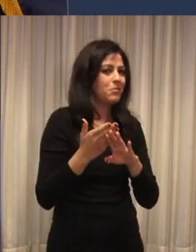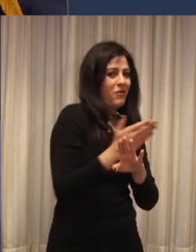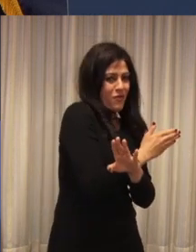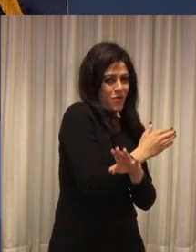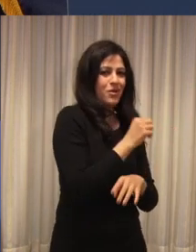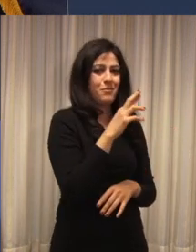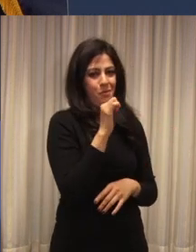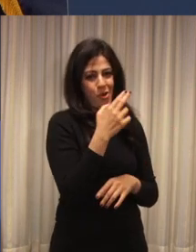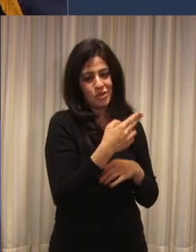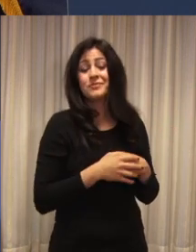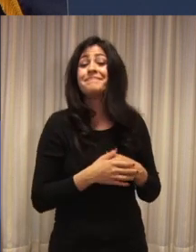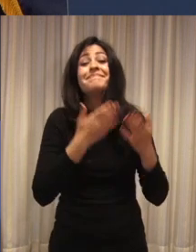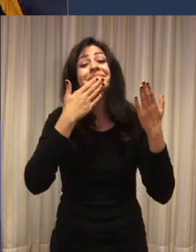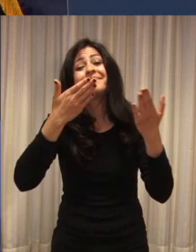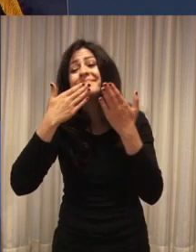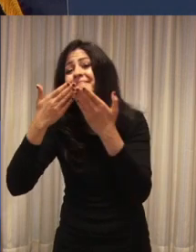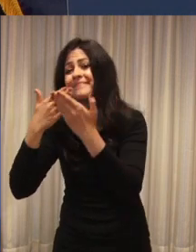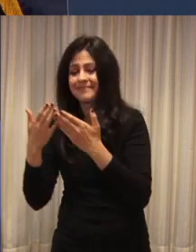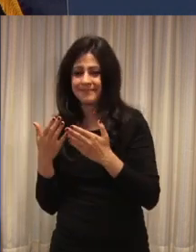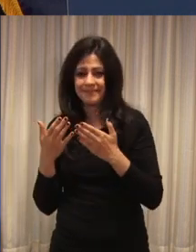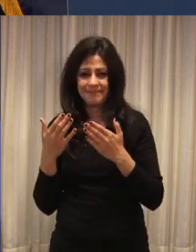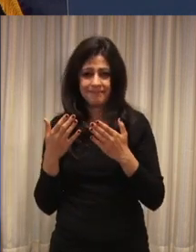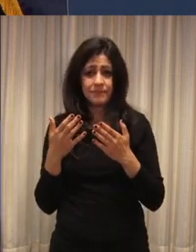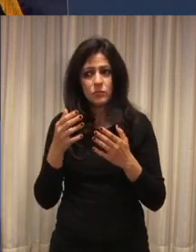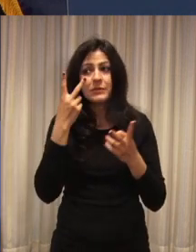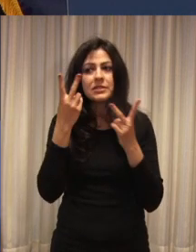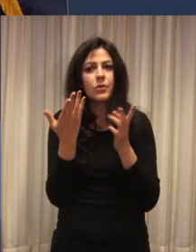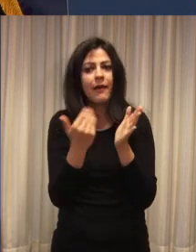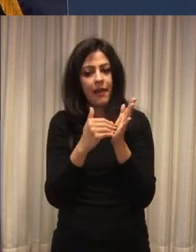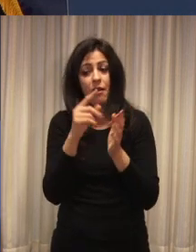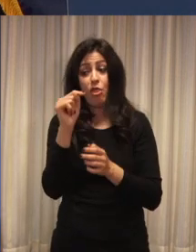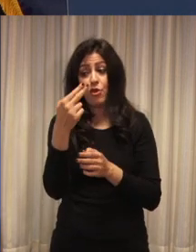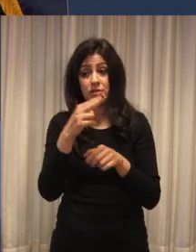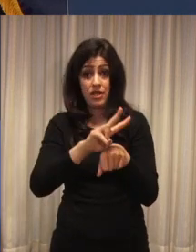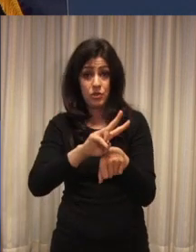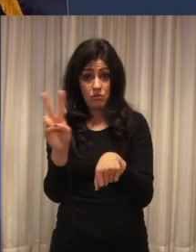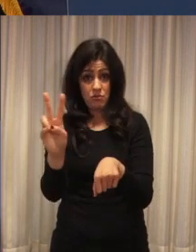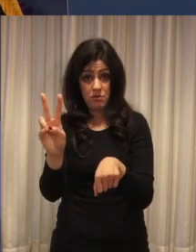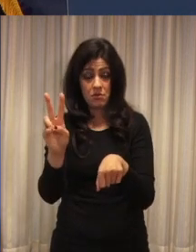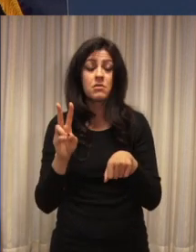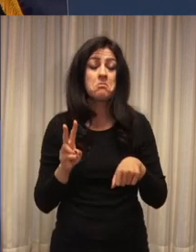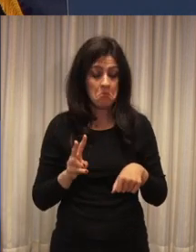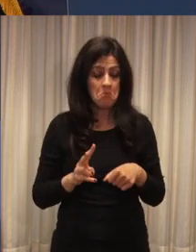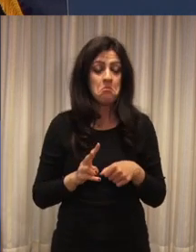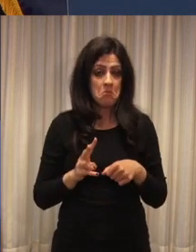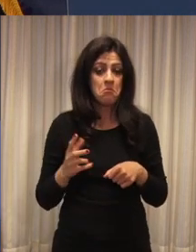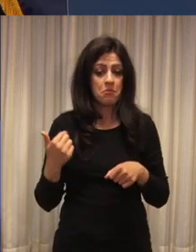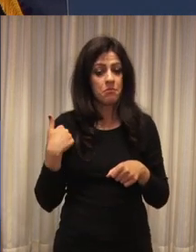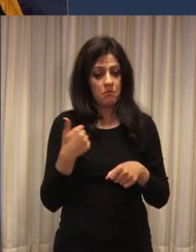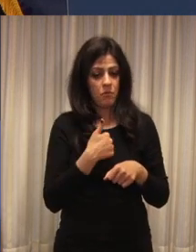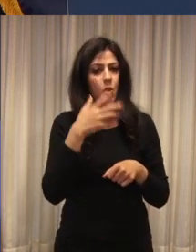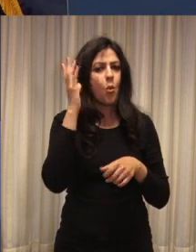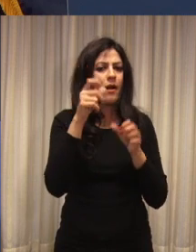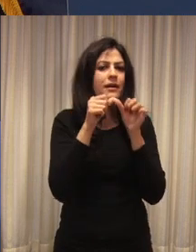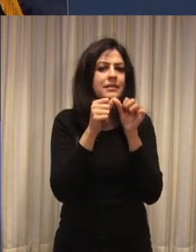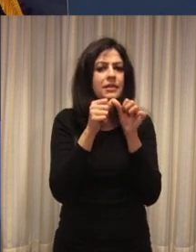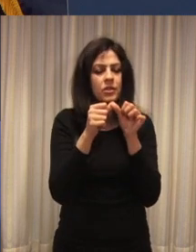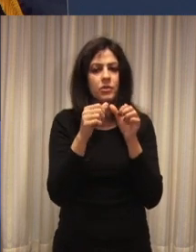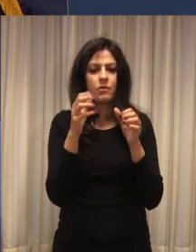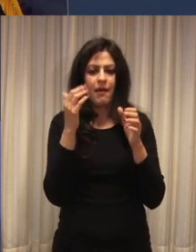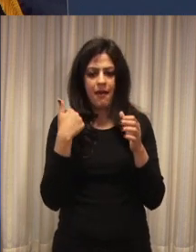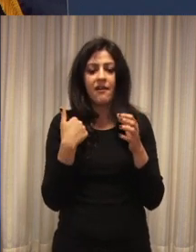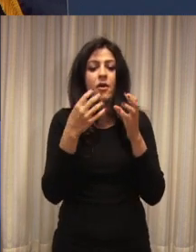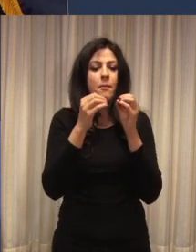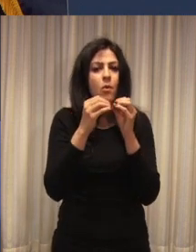you. We will see you again on Thursday at 2:00. We are going to continue to have more